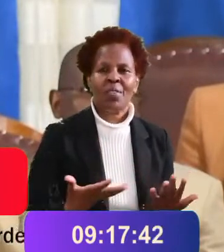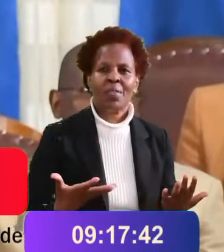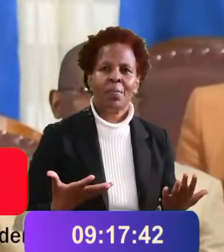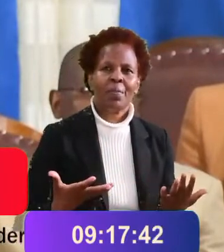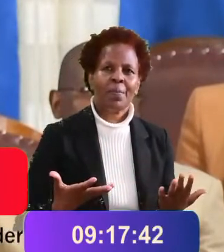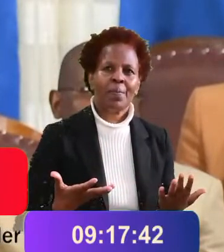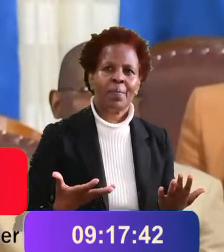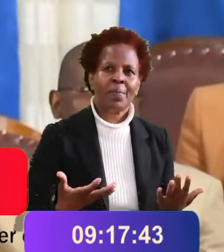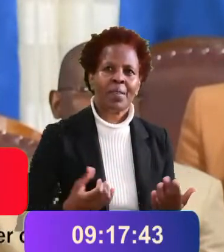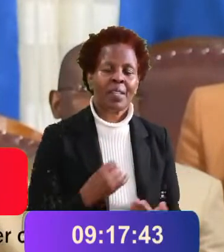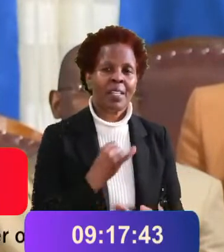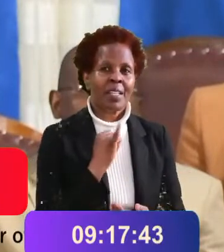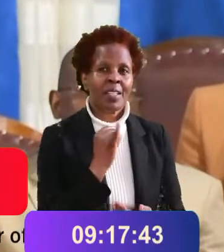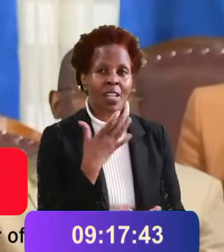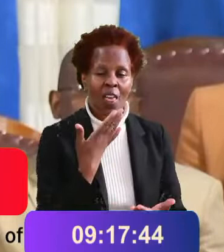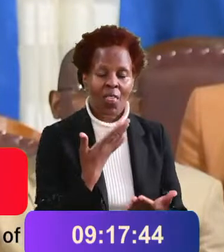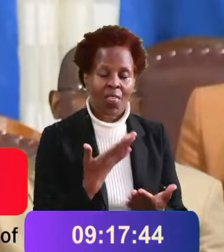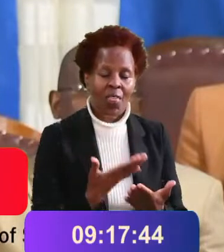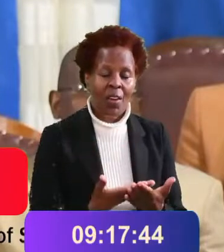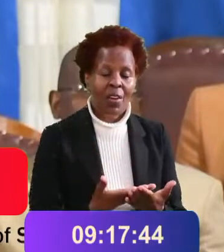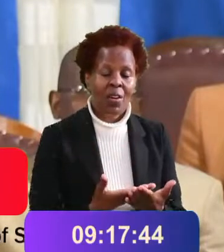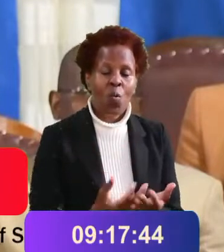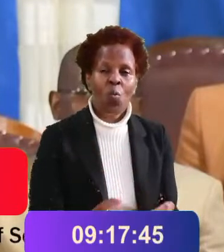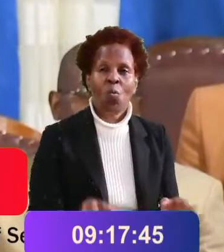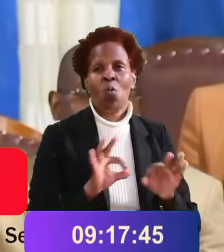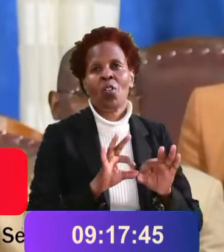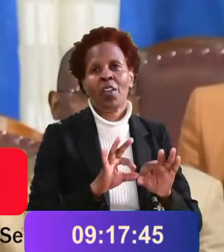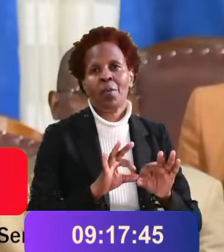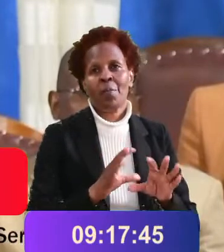everything is thanksworthy.